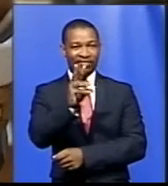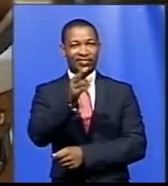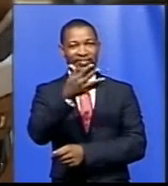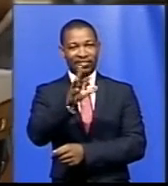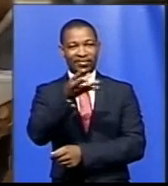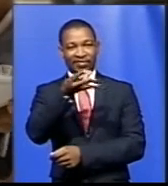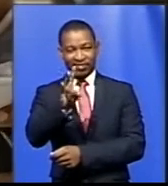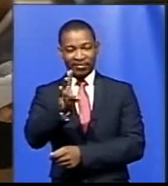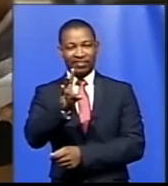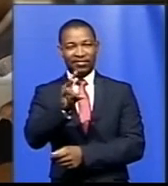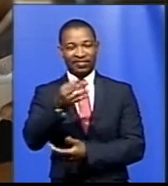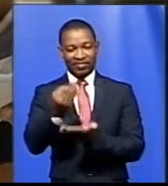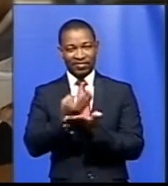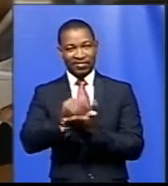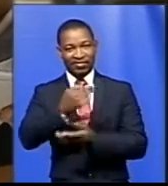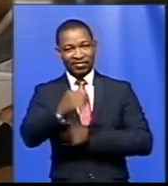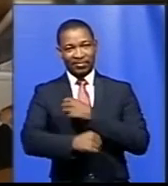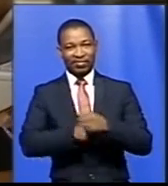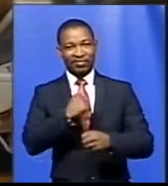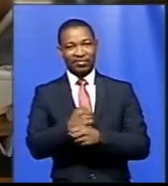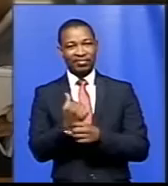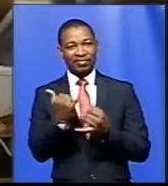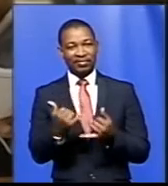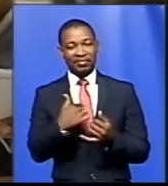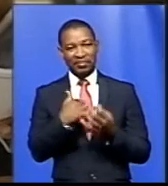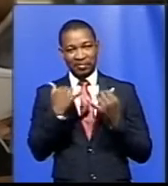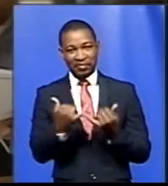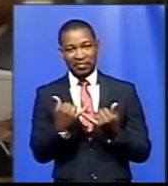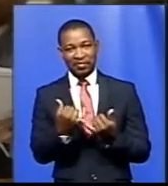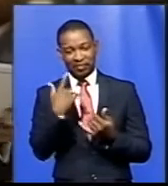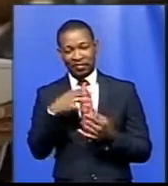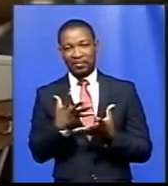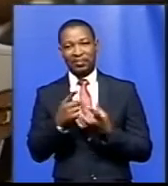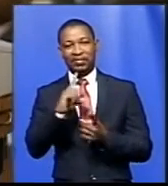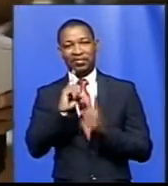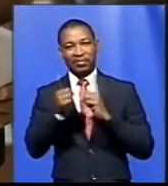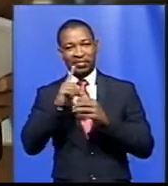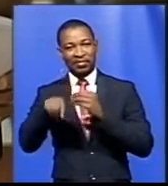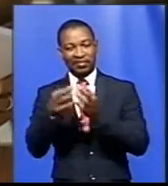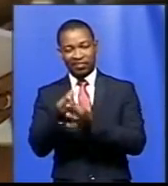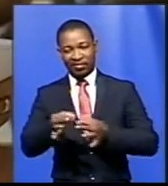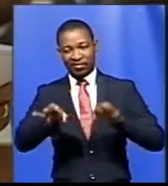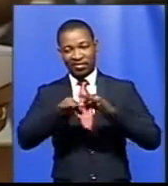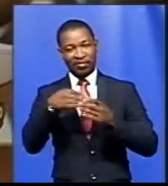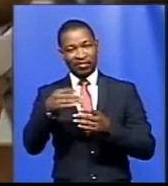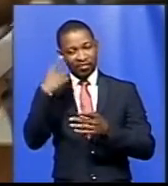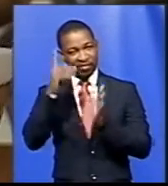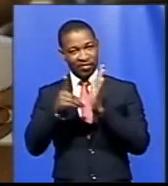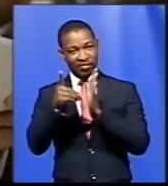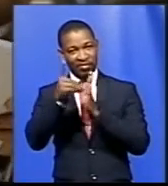2015-16 financial year. Madam Speaker, I now turn to the important allocations under the development budget.